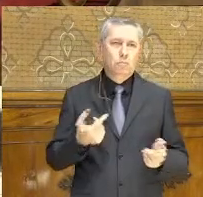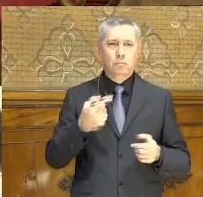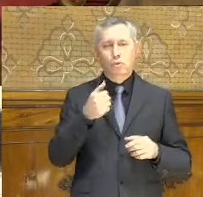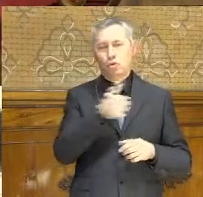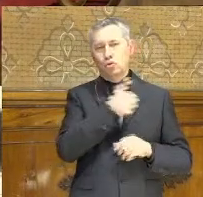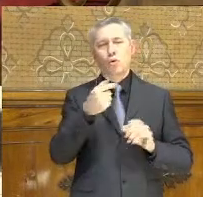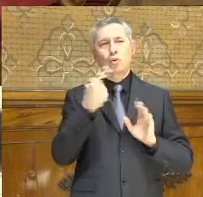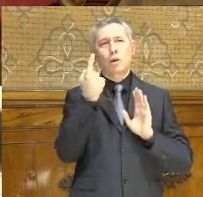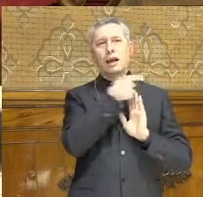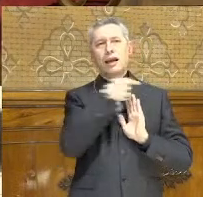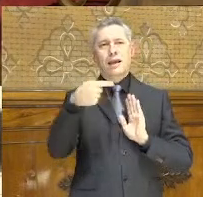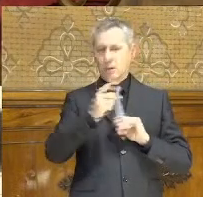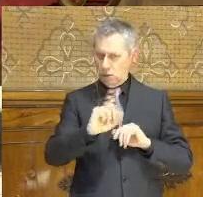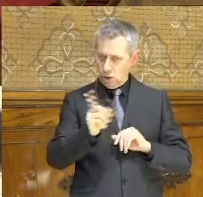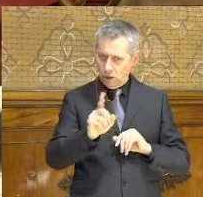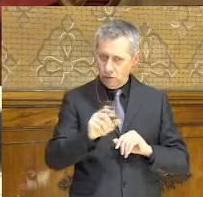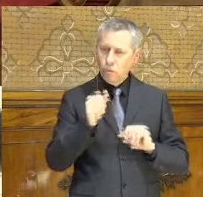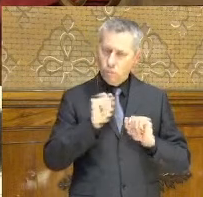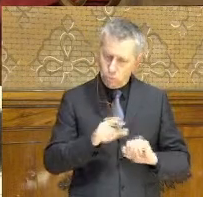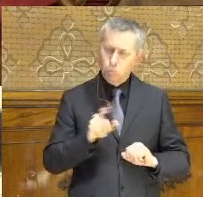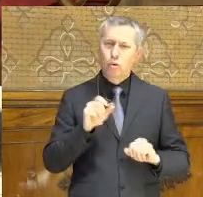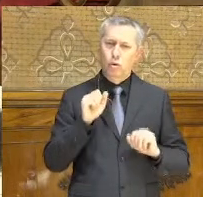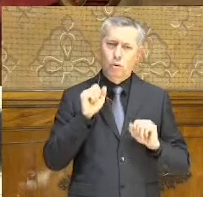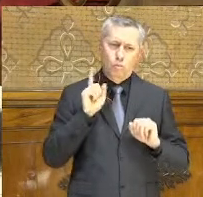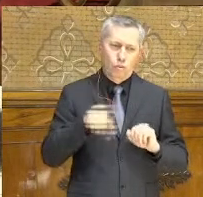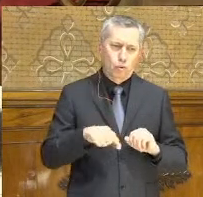Yeah. And as a state of staying open?